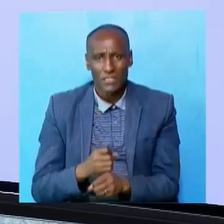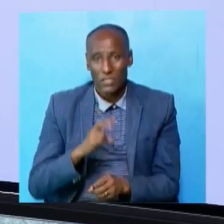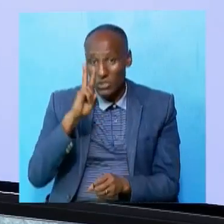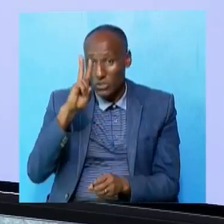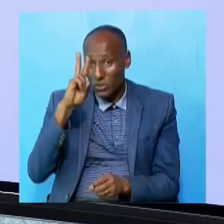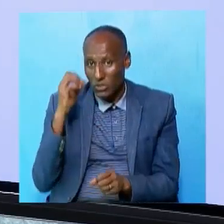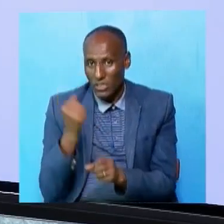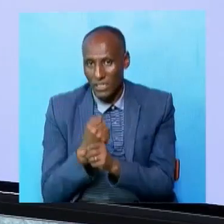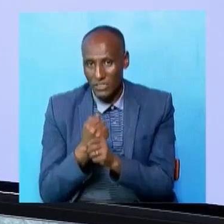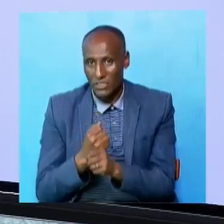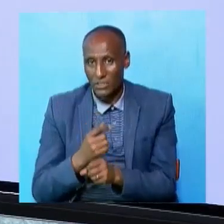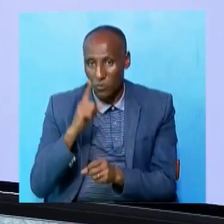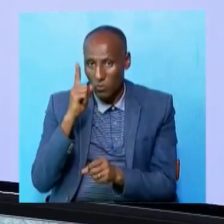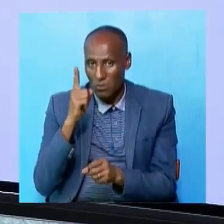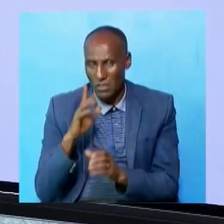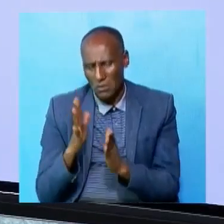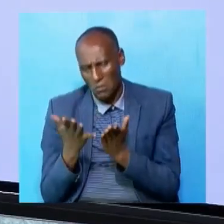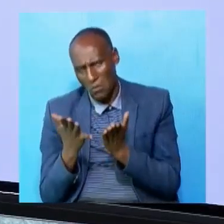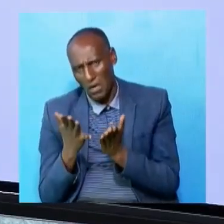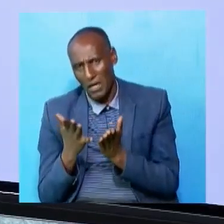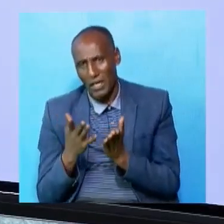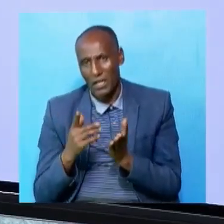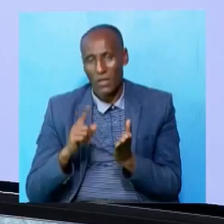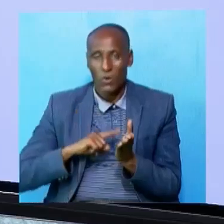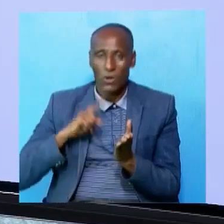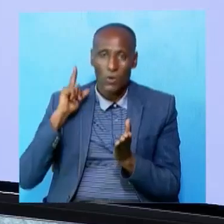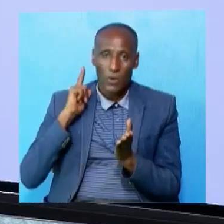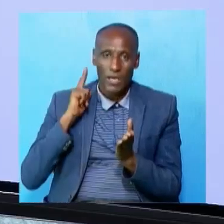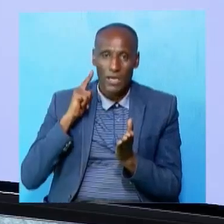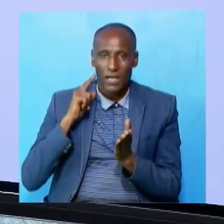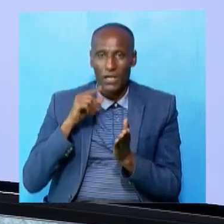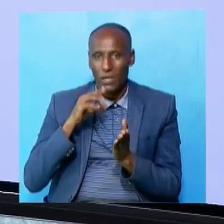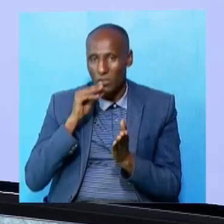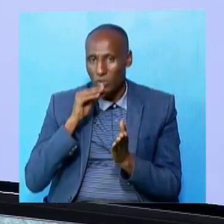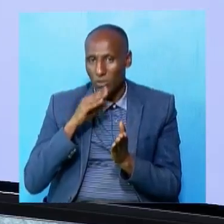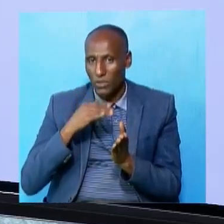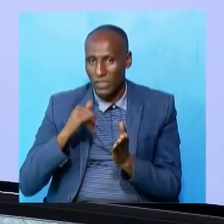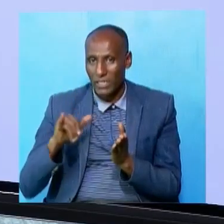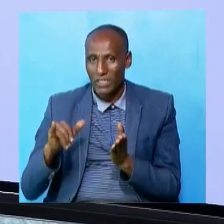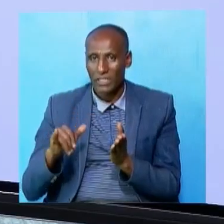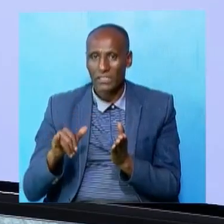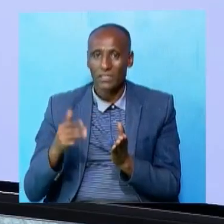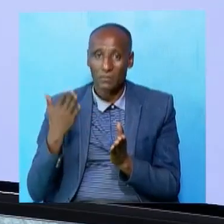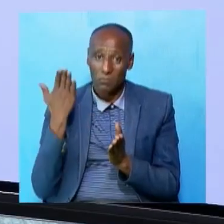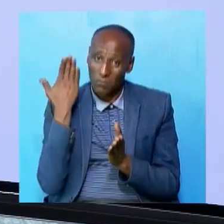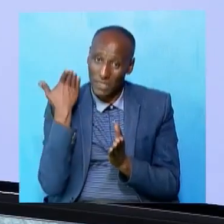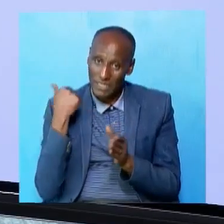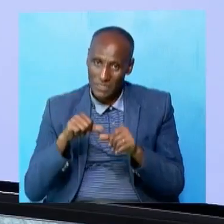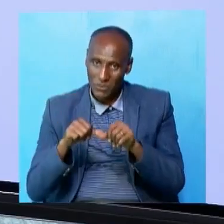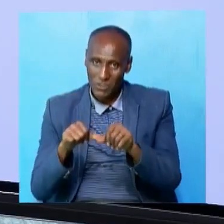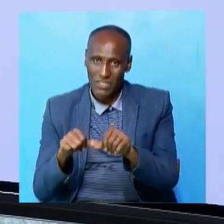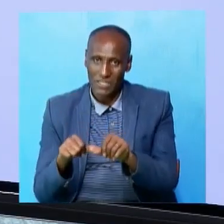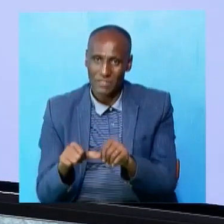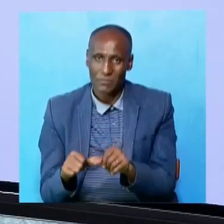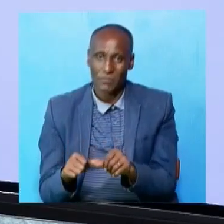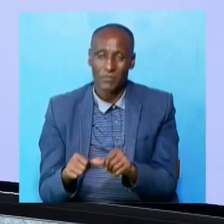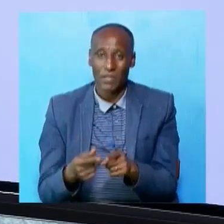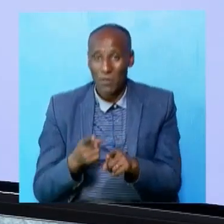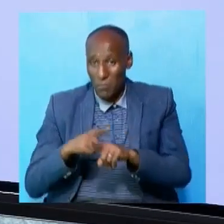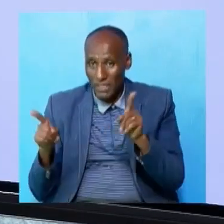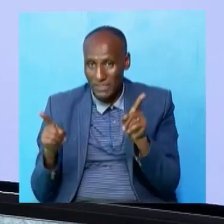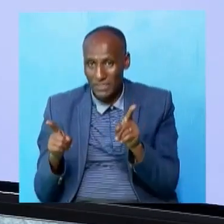one, while we were talking, that is a long action, which is what? Past continuous.